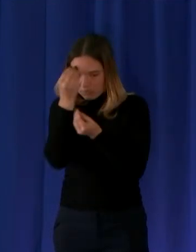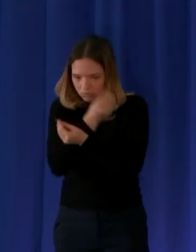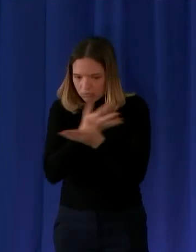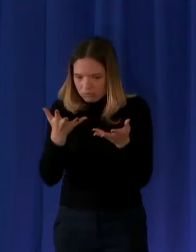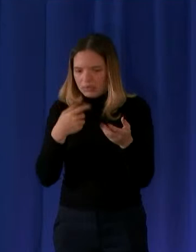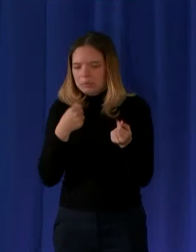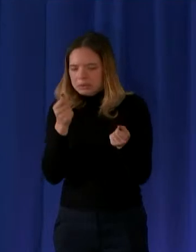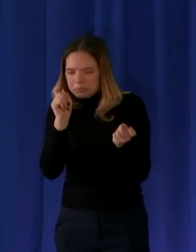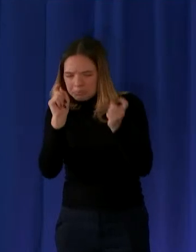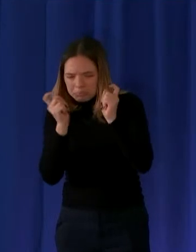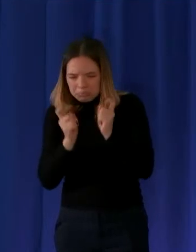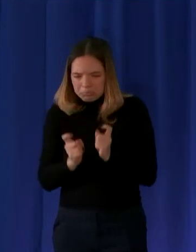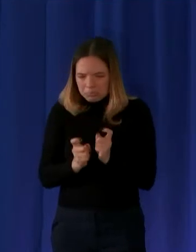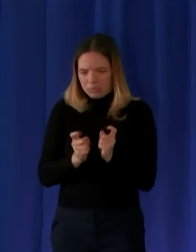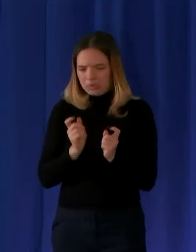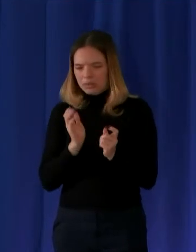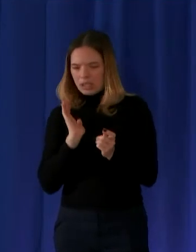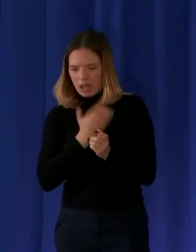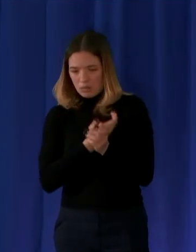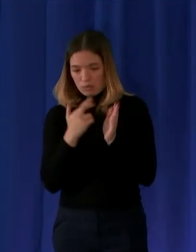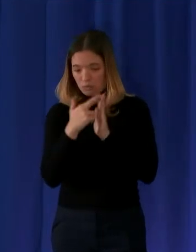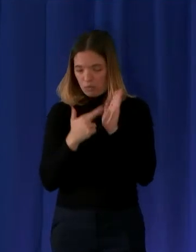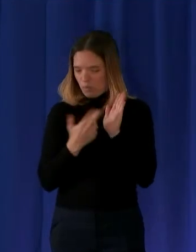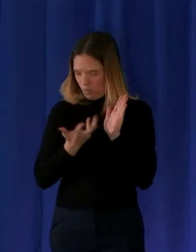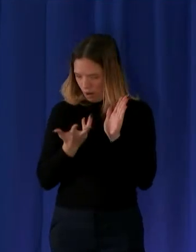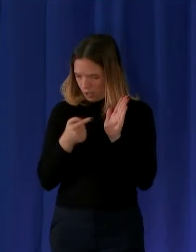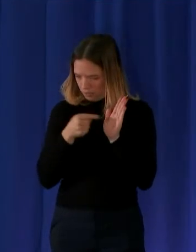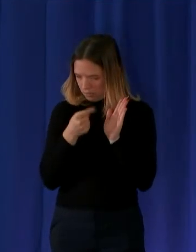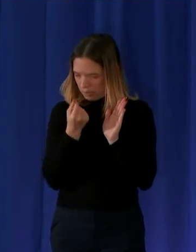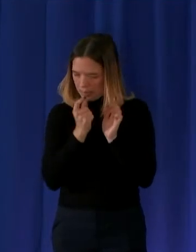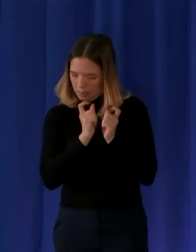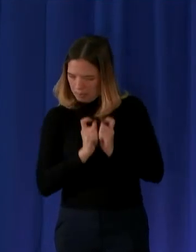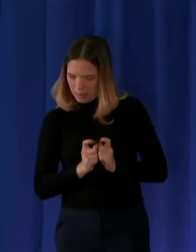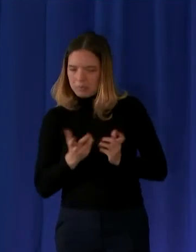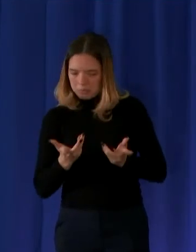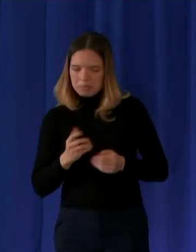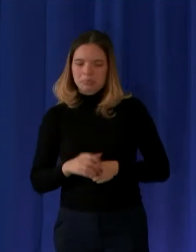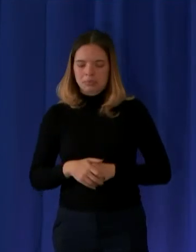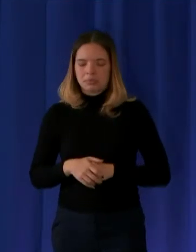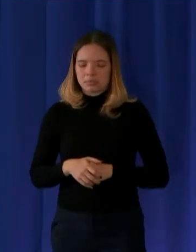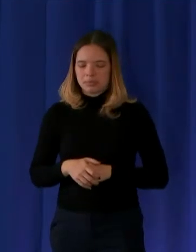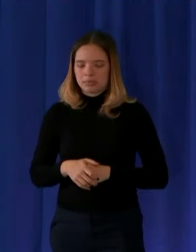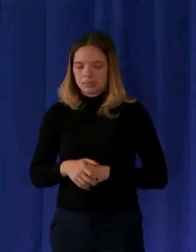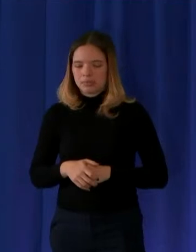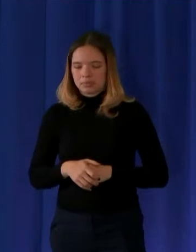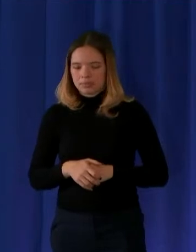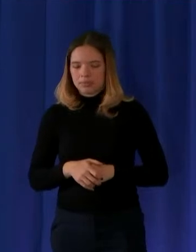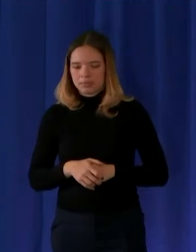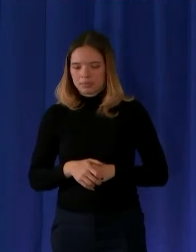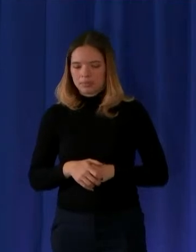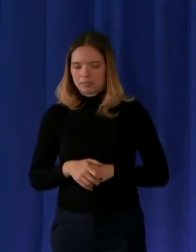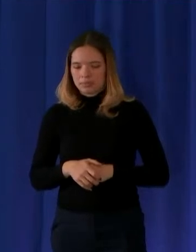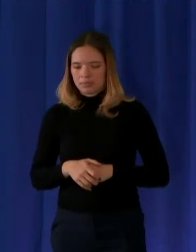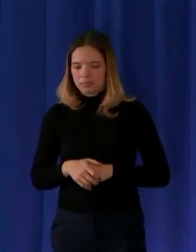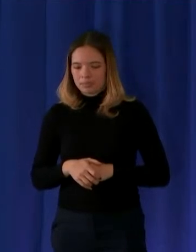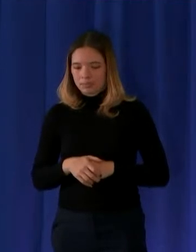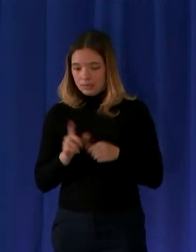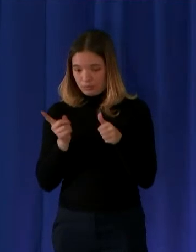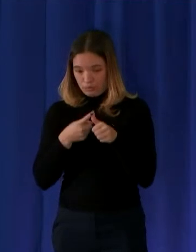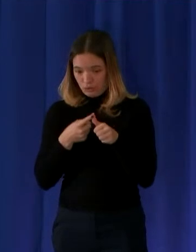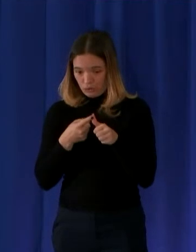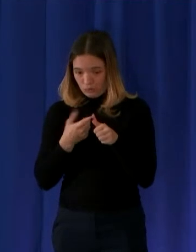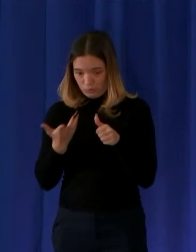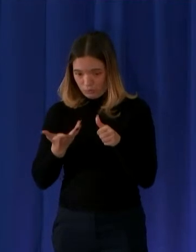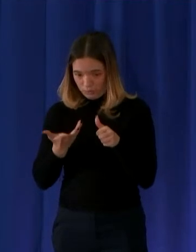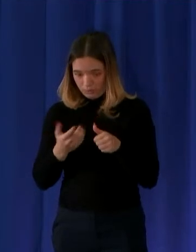announce adjustments to that winter action plan. First, the